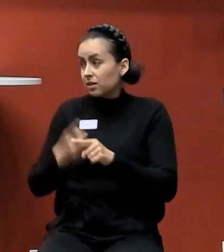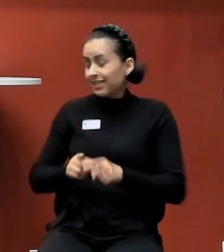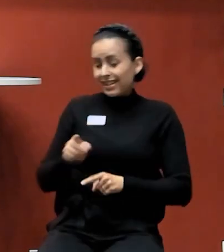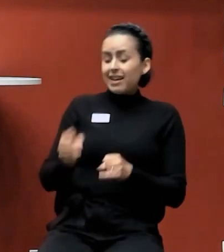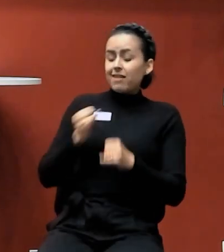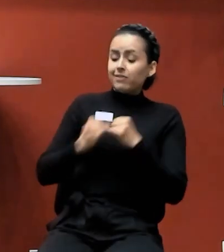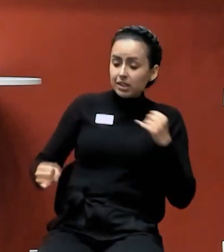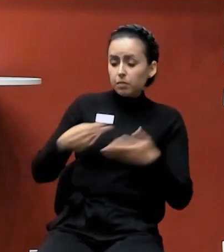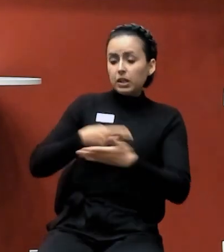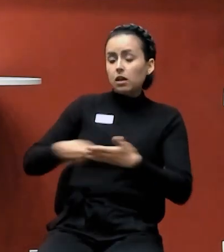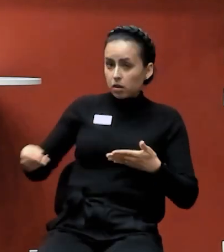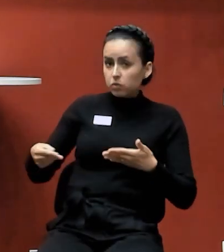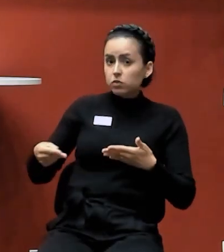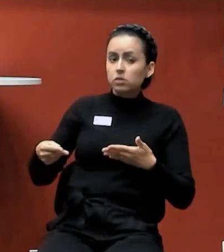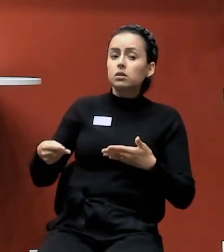the most